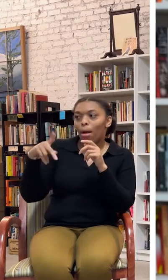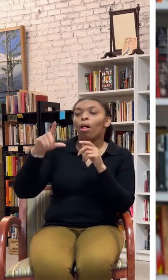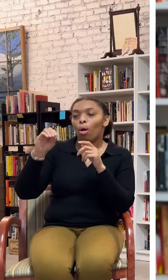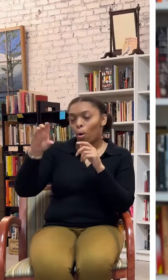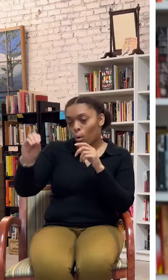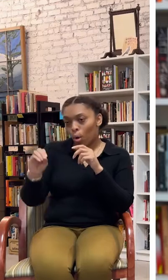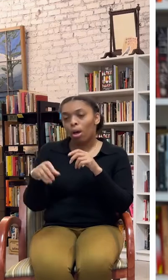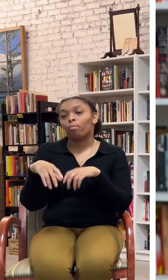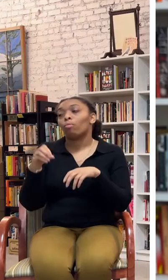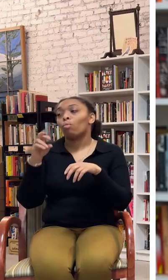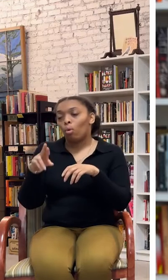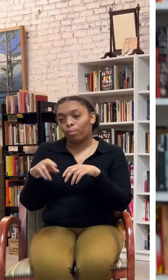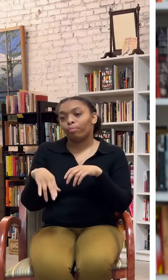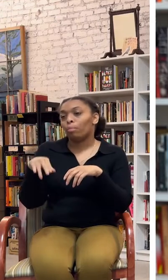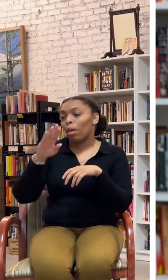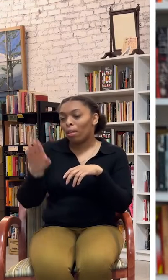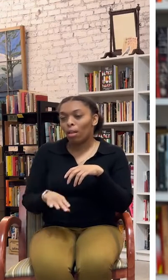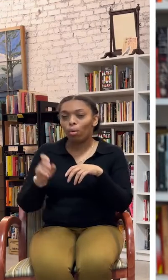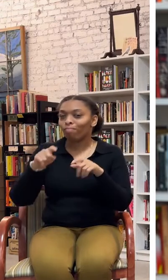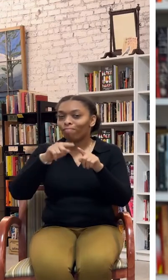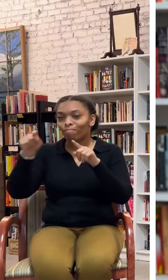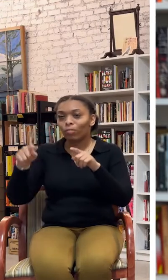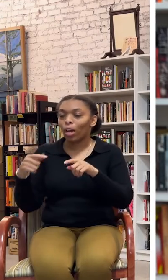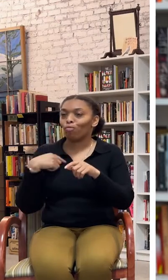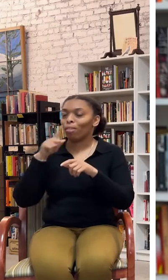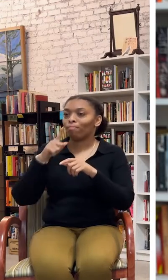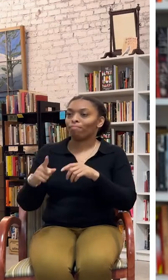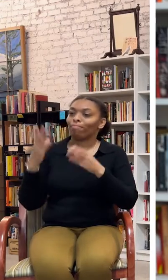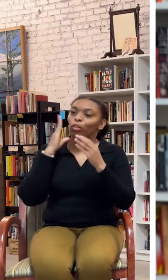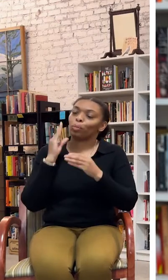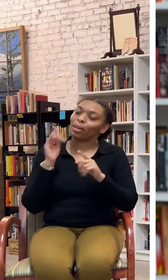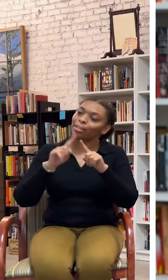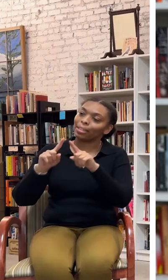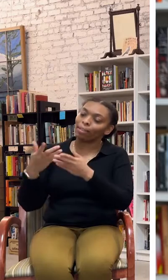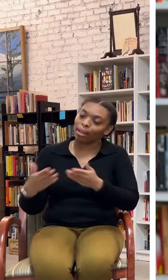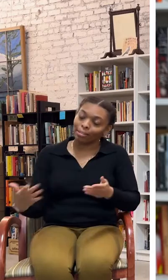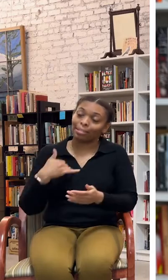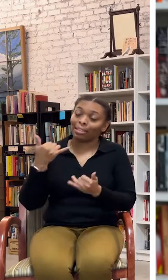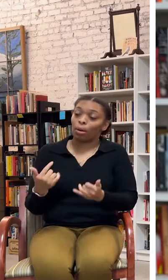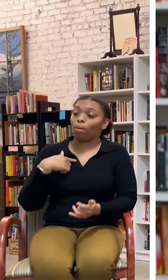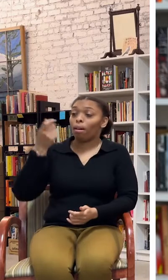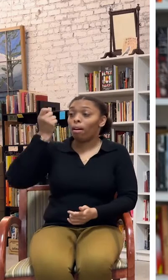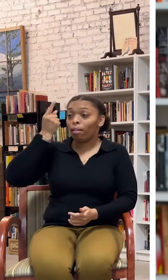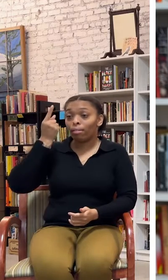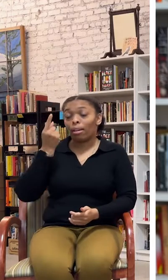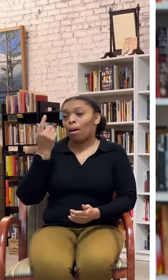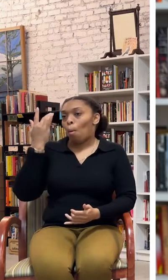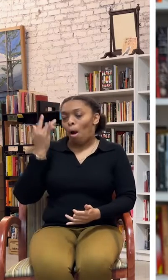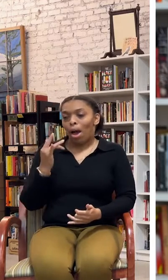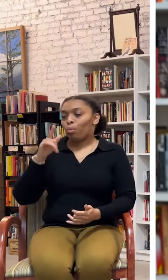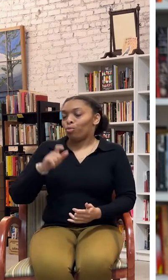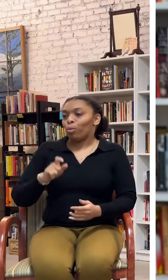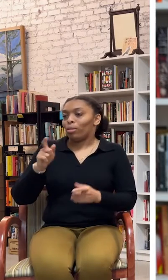Johannesburg. That it just really brought me to all these different spaces and places. And now I understand why that was supposed to happen,